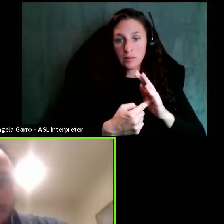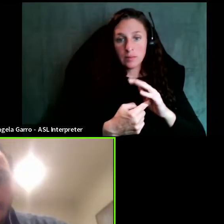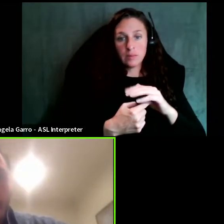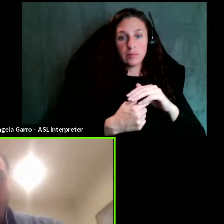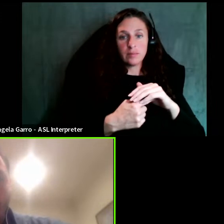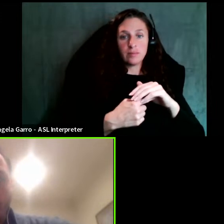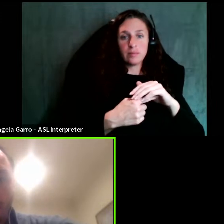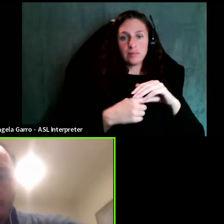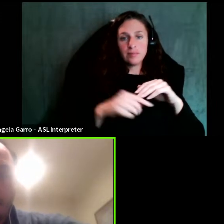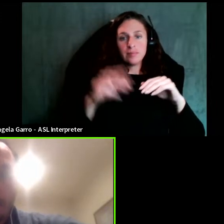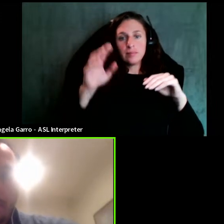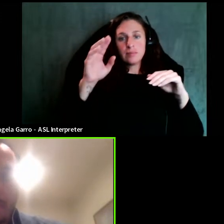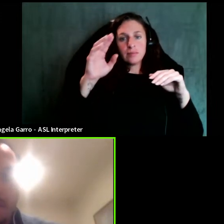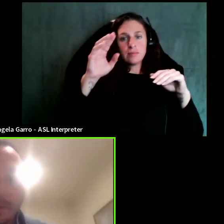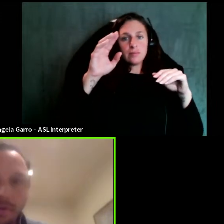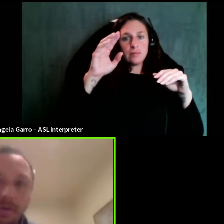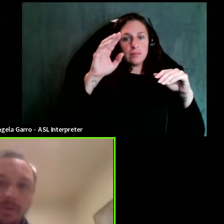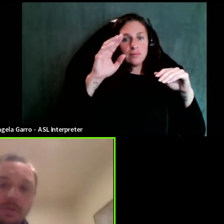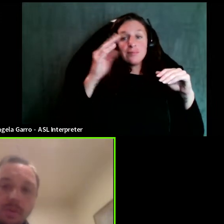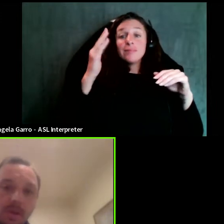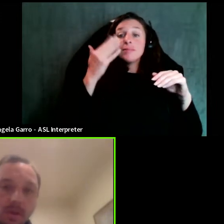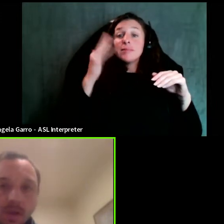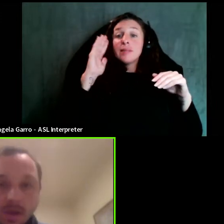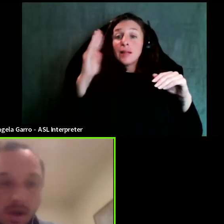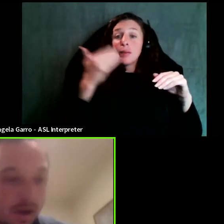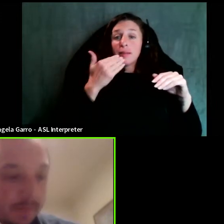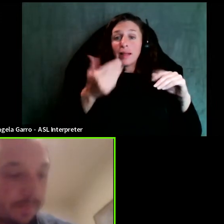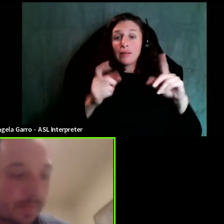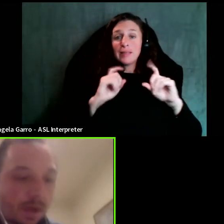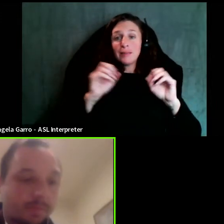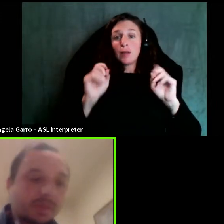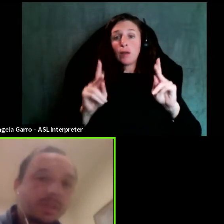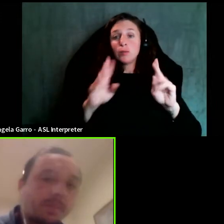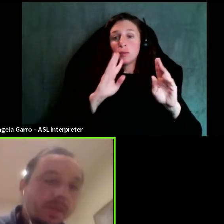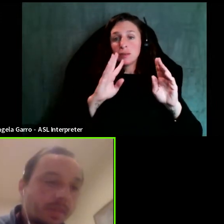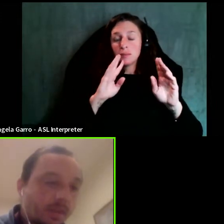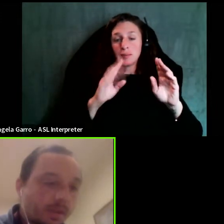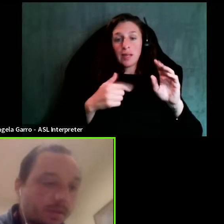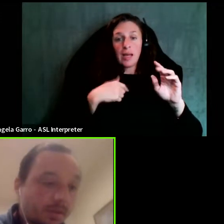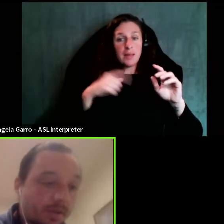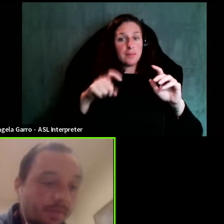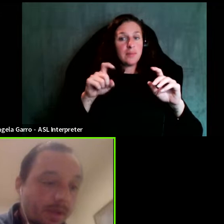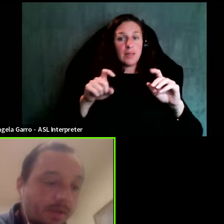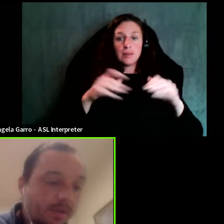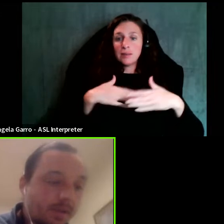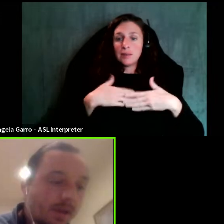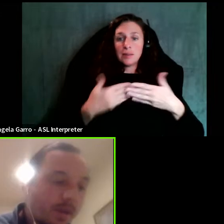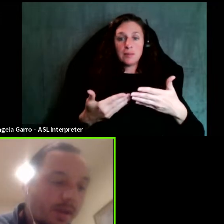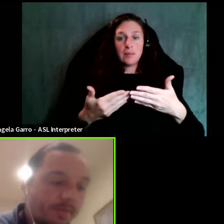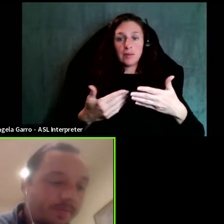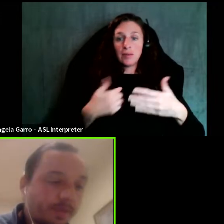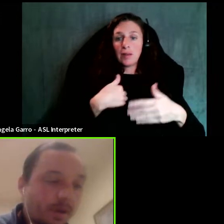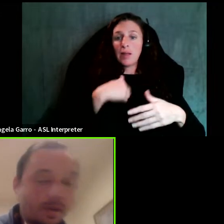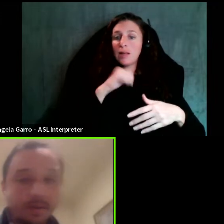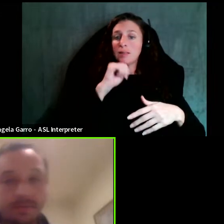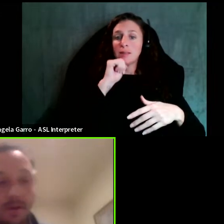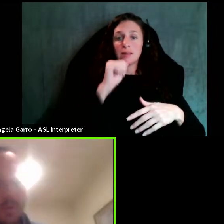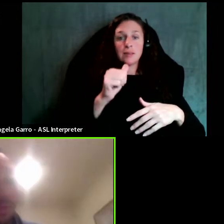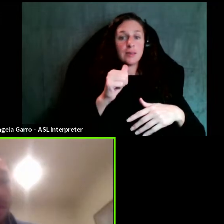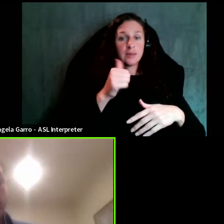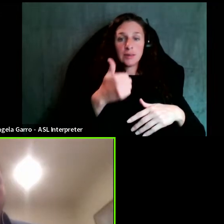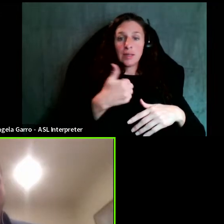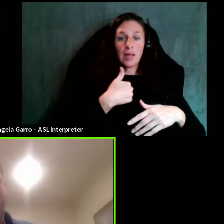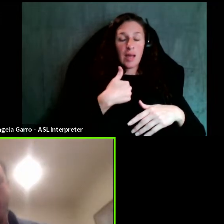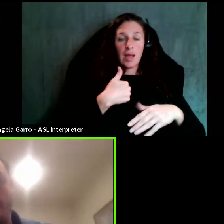Hello. Thank you for giving me the opportunity to speak. I must admit that I did not have